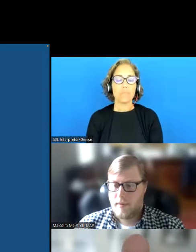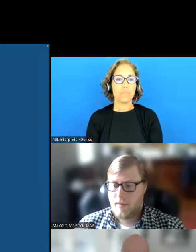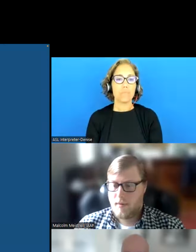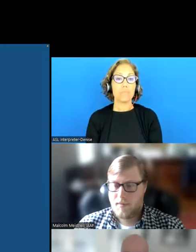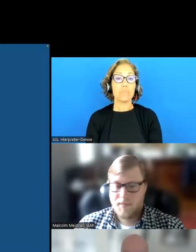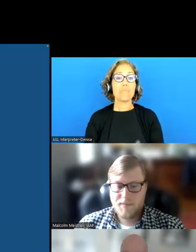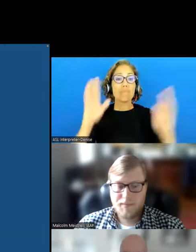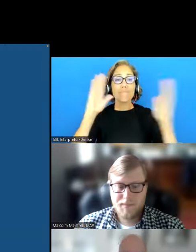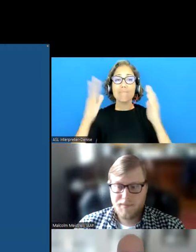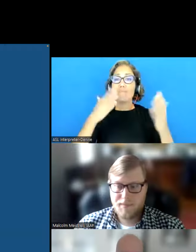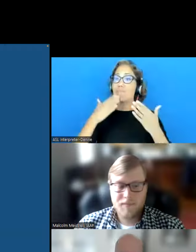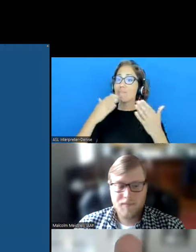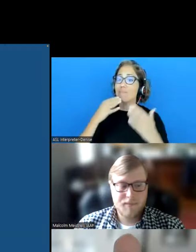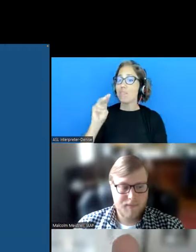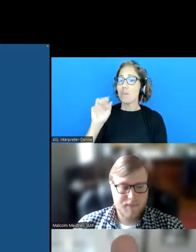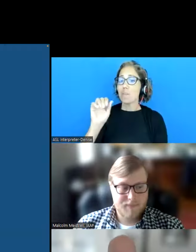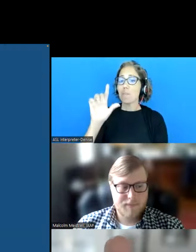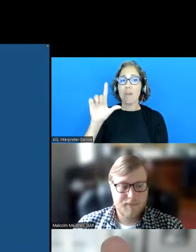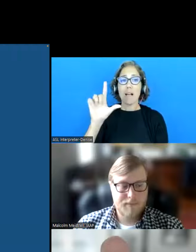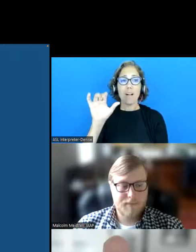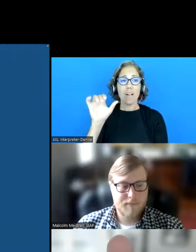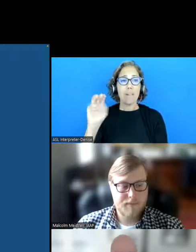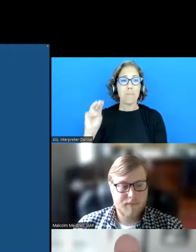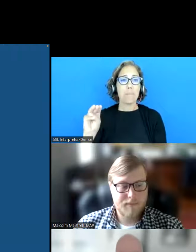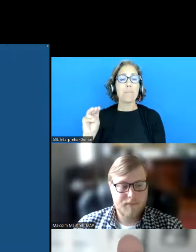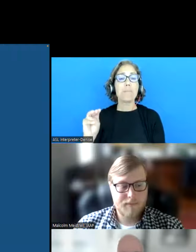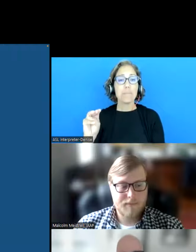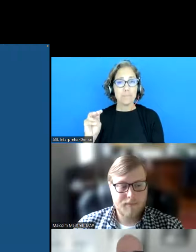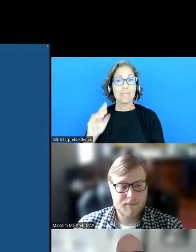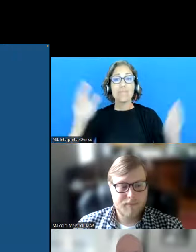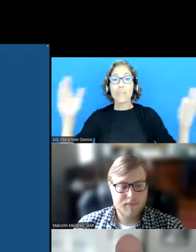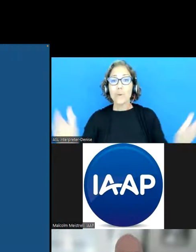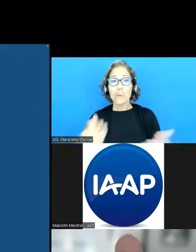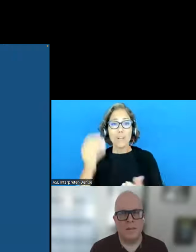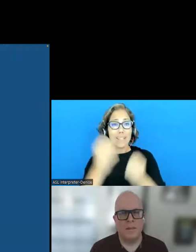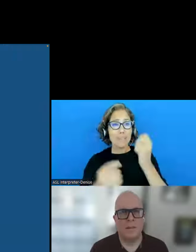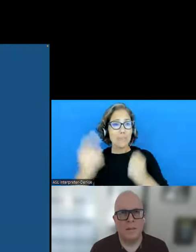Thank you, Malcolm, and welcome everybody.